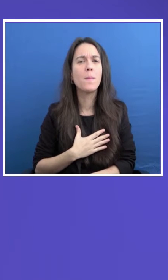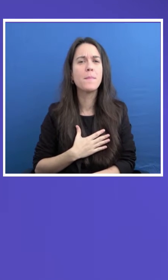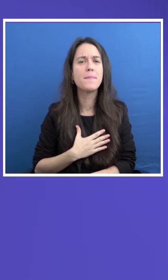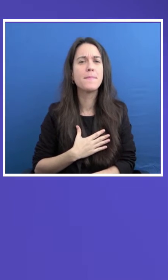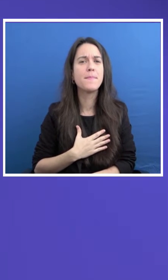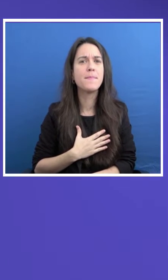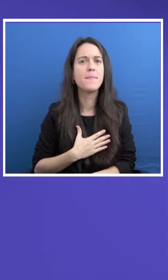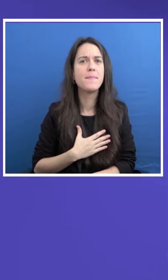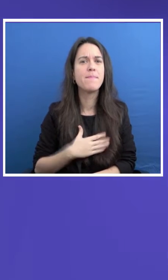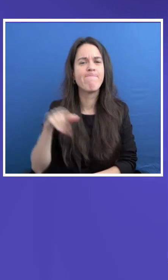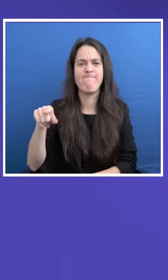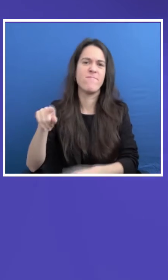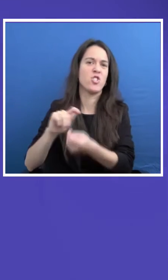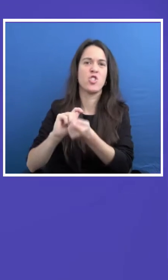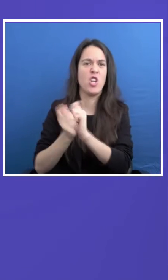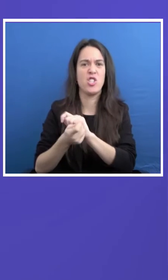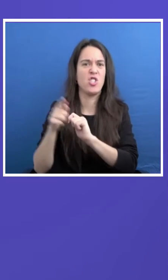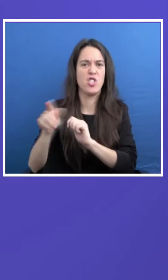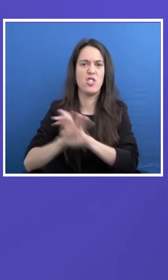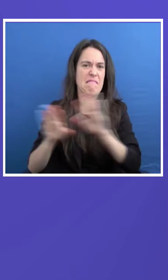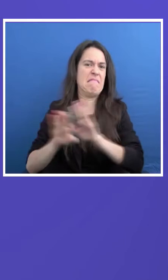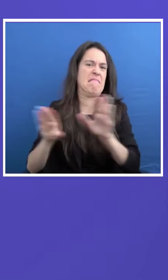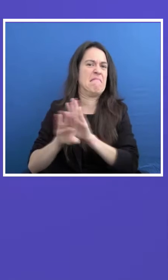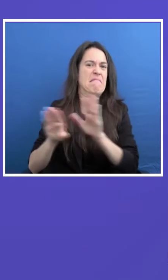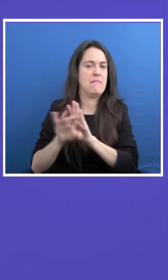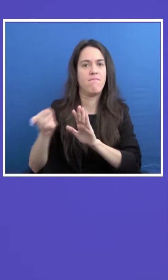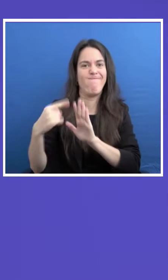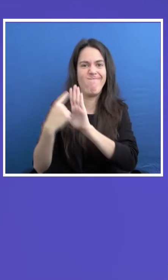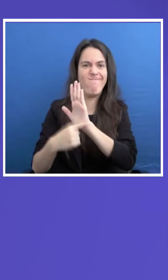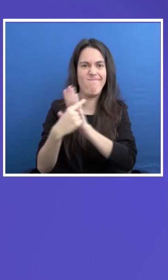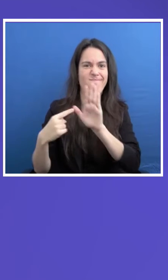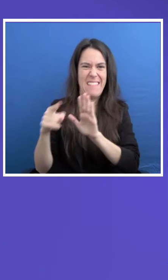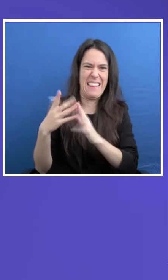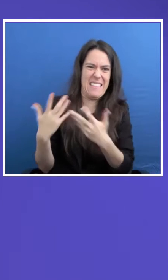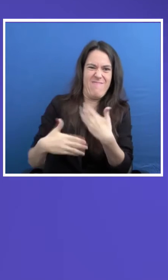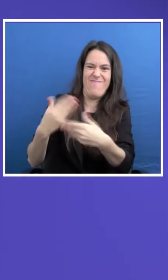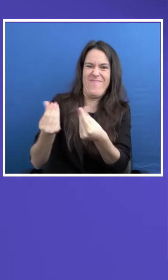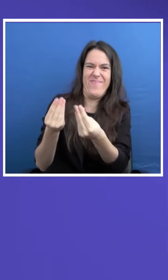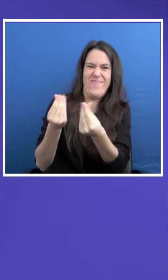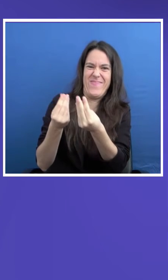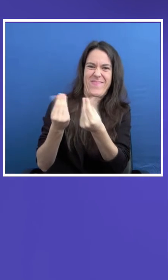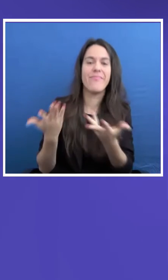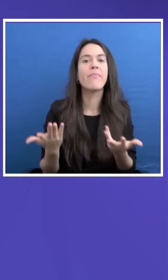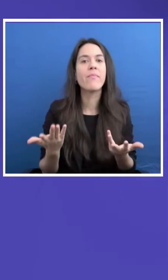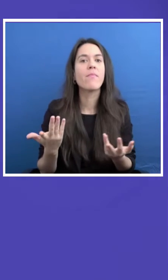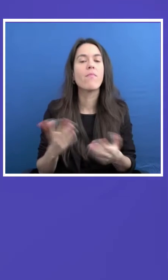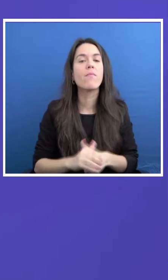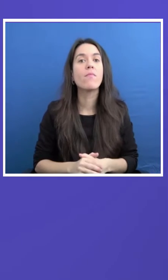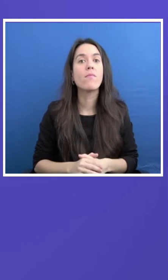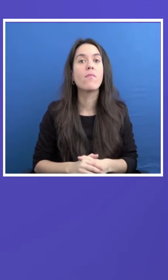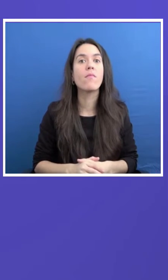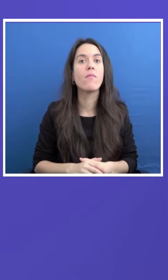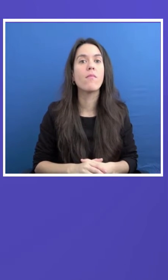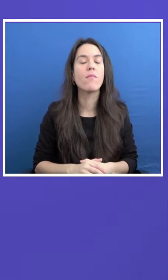rectify that course of action. We try to rectify that pattern because we try we try